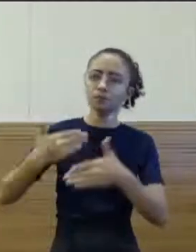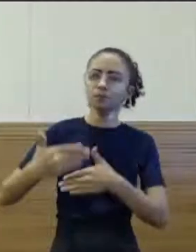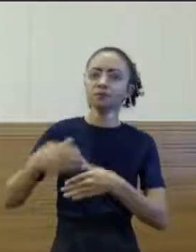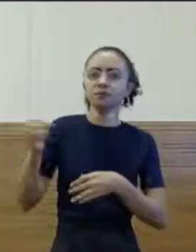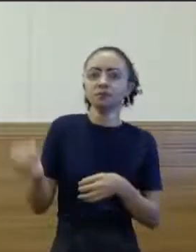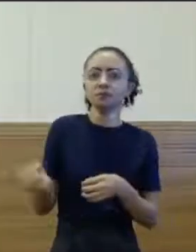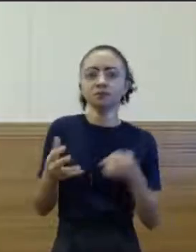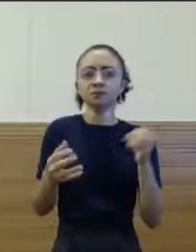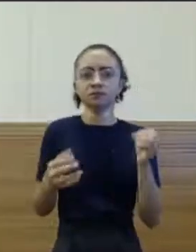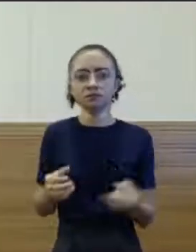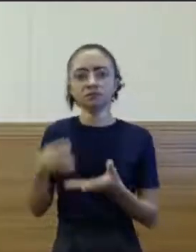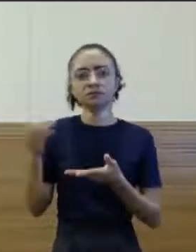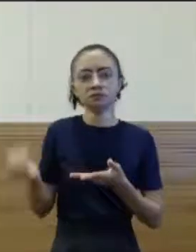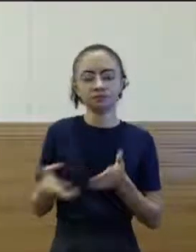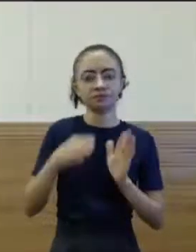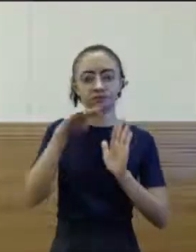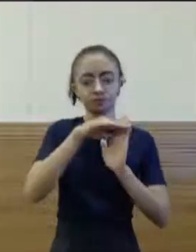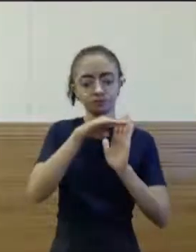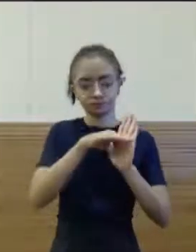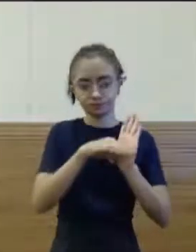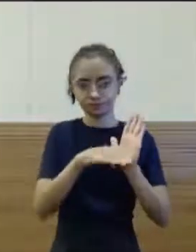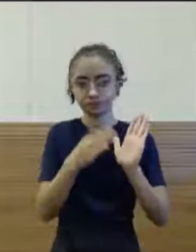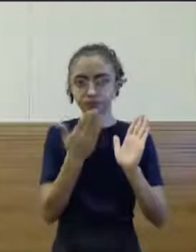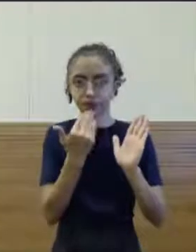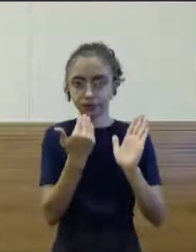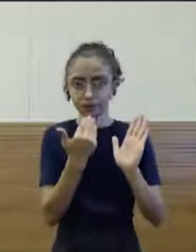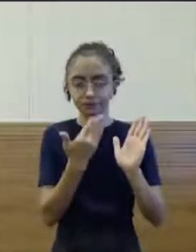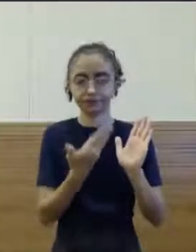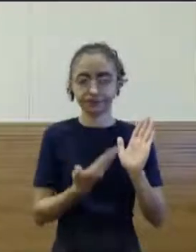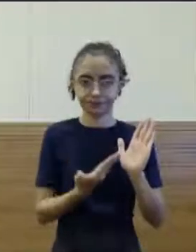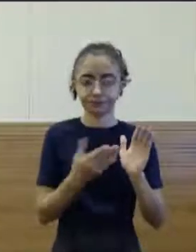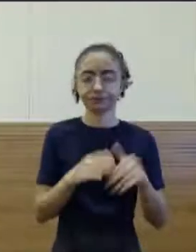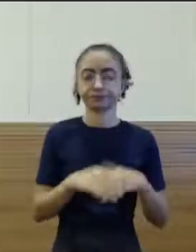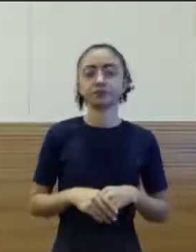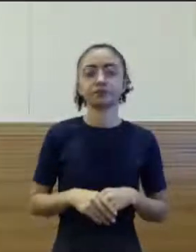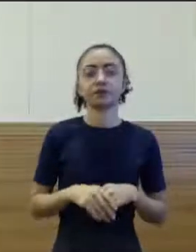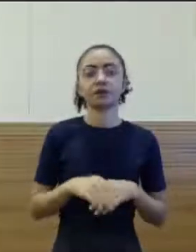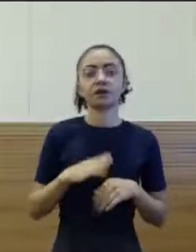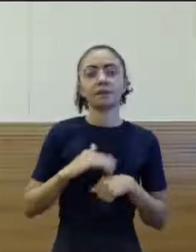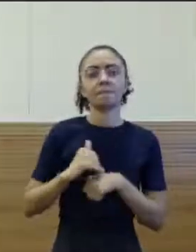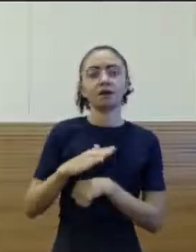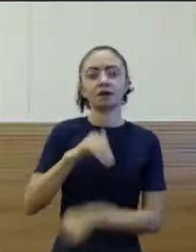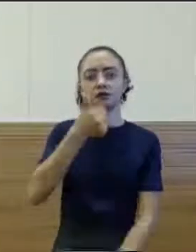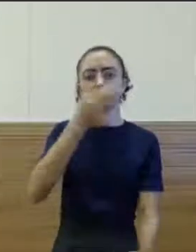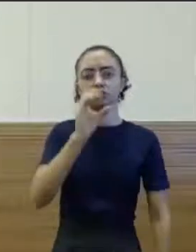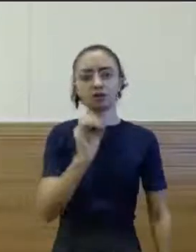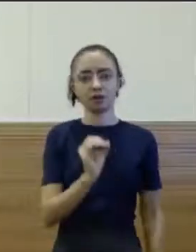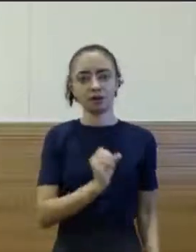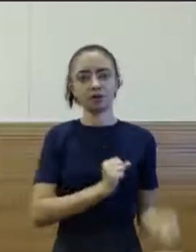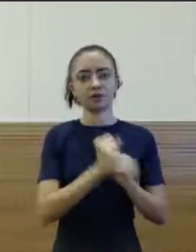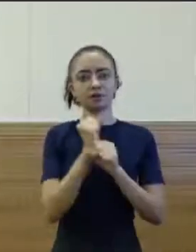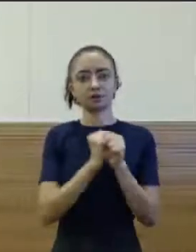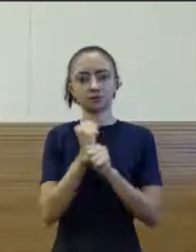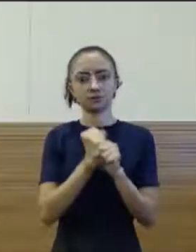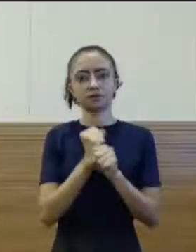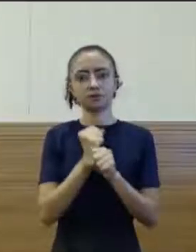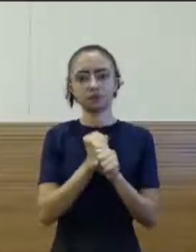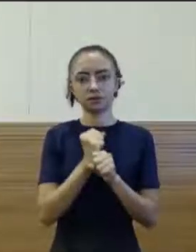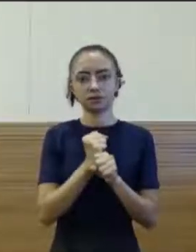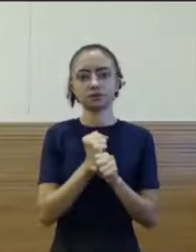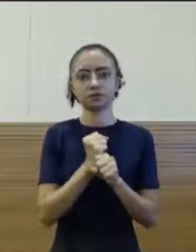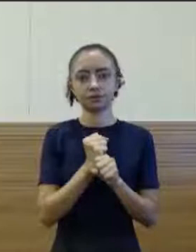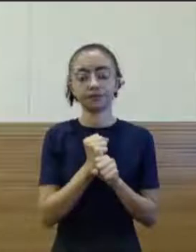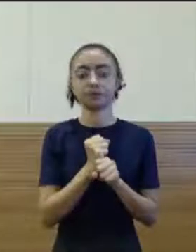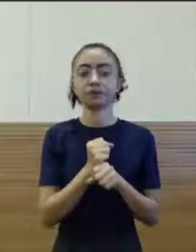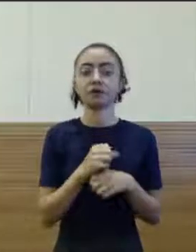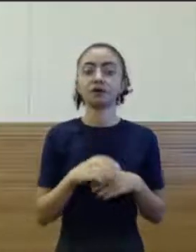updating the dietary guides. As you'll see, that it's been 10 years since we started, and